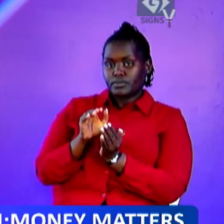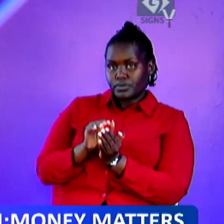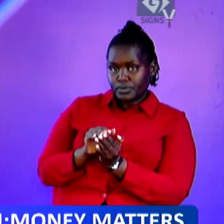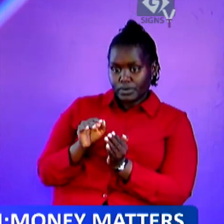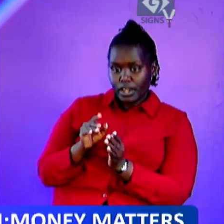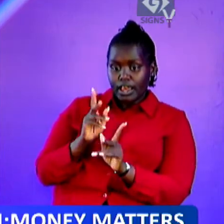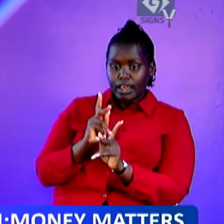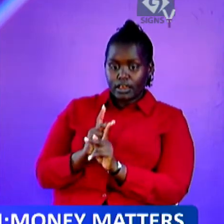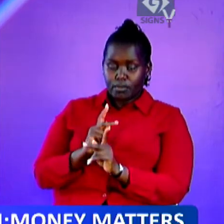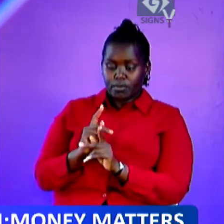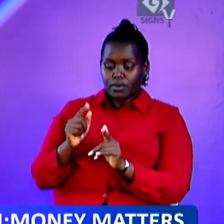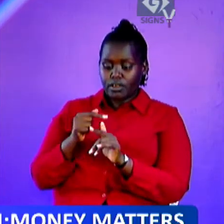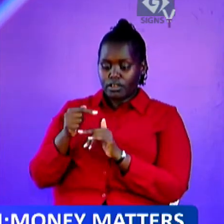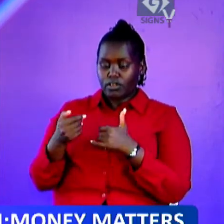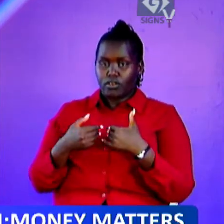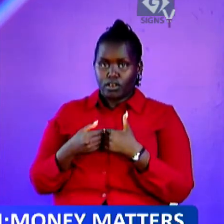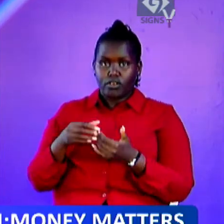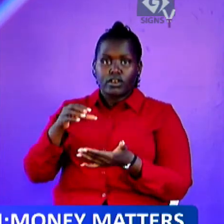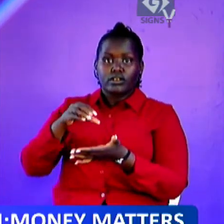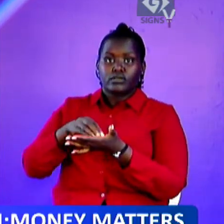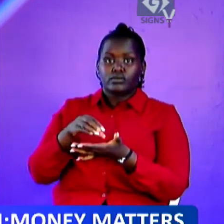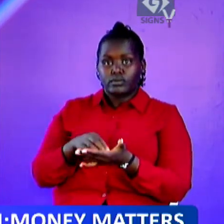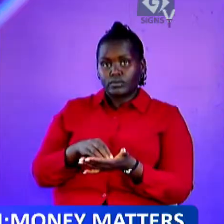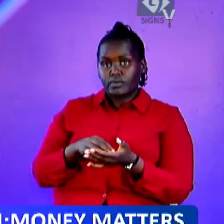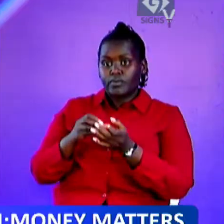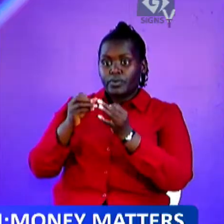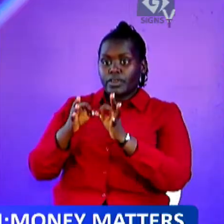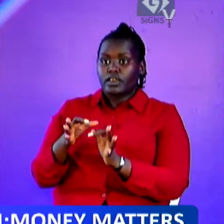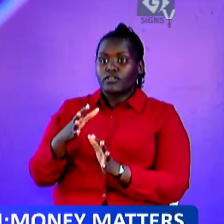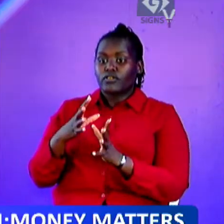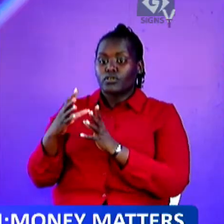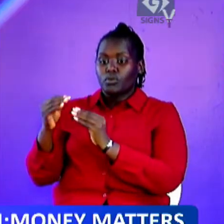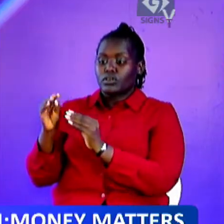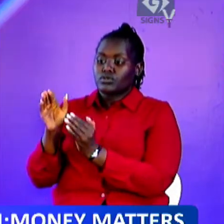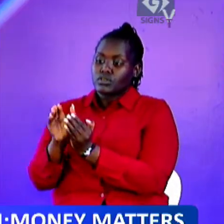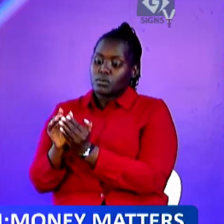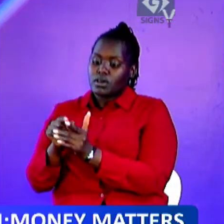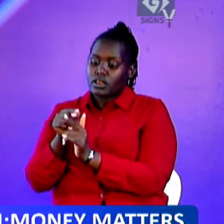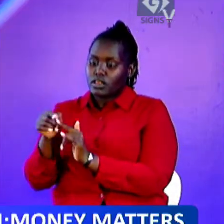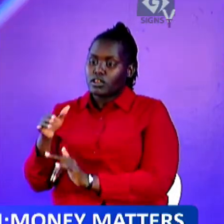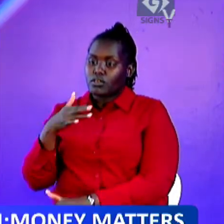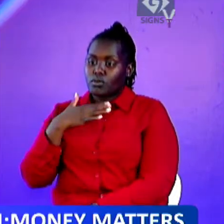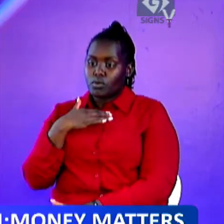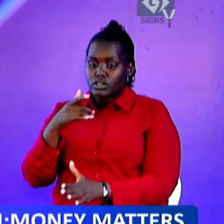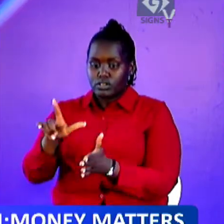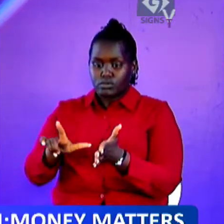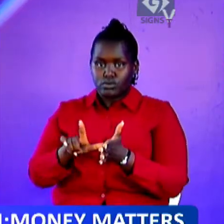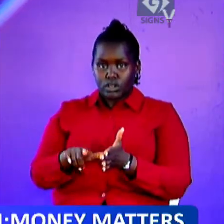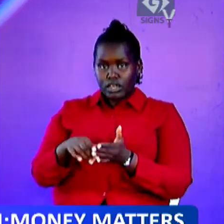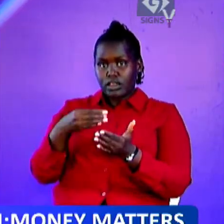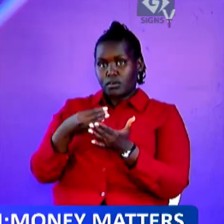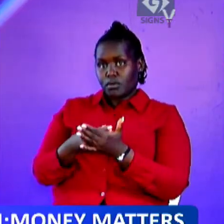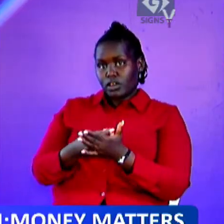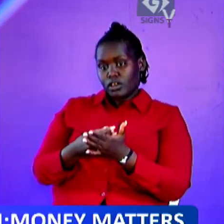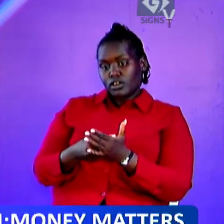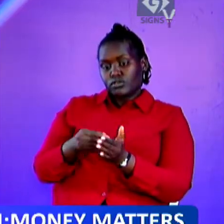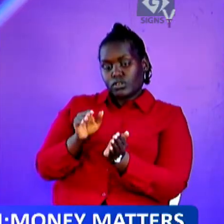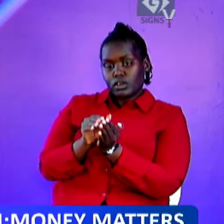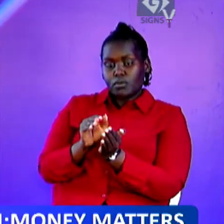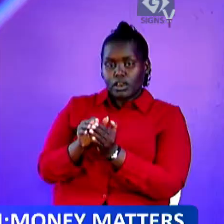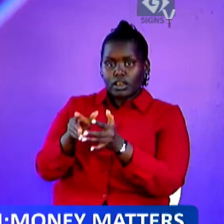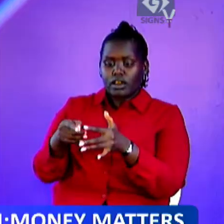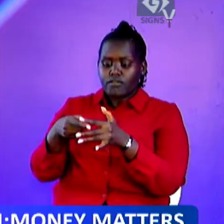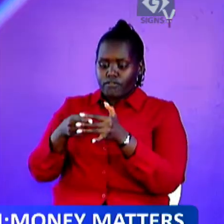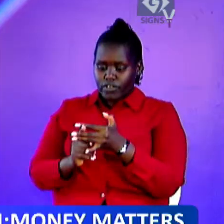some numbers just to put some context into it. Yeah. So if you went to the bank and you wanted to lend money to the bank in the form of a fixed deposit for 3